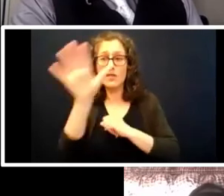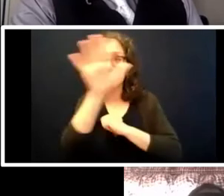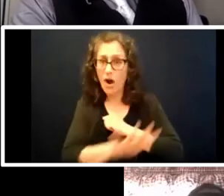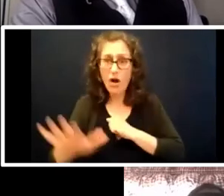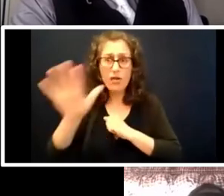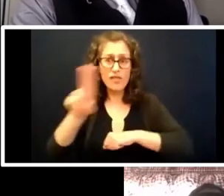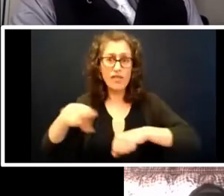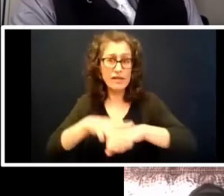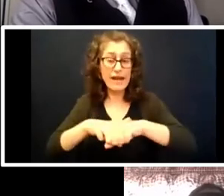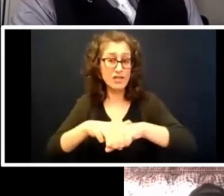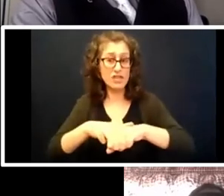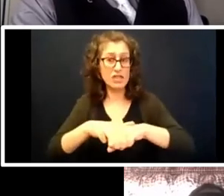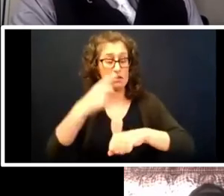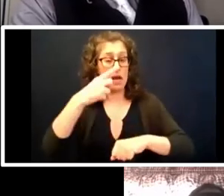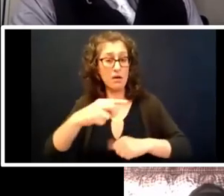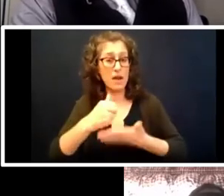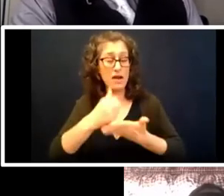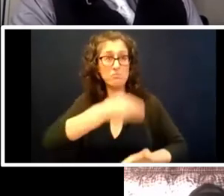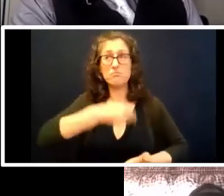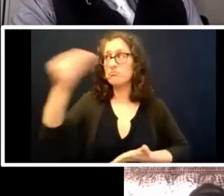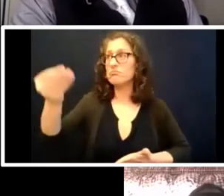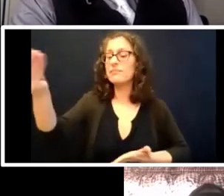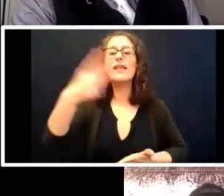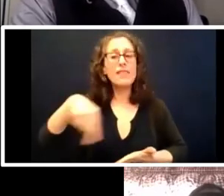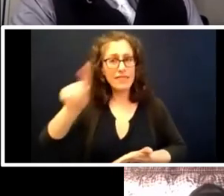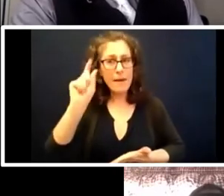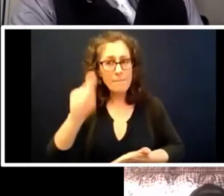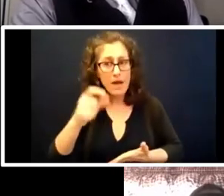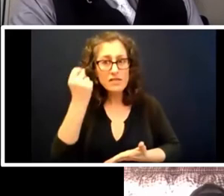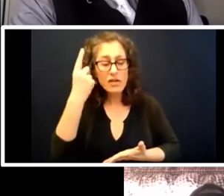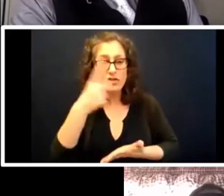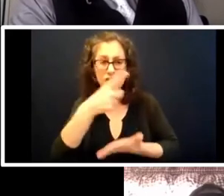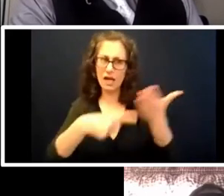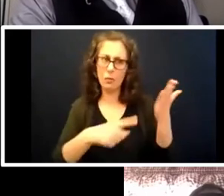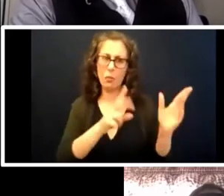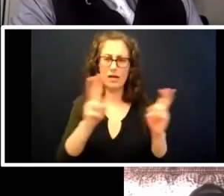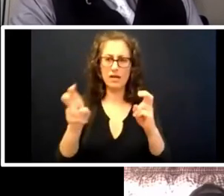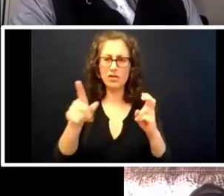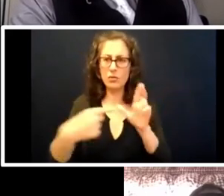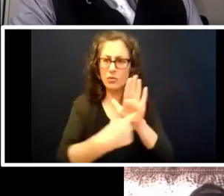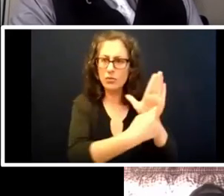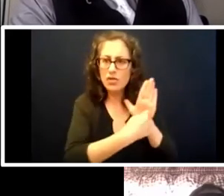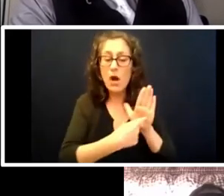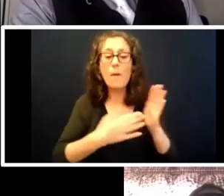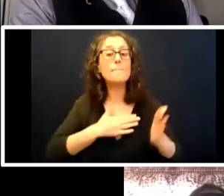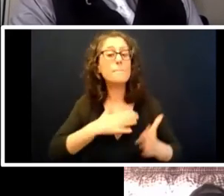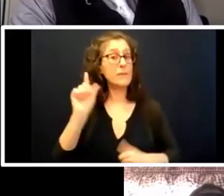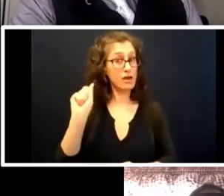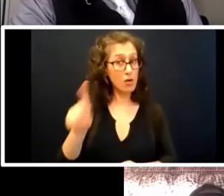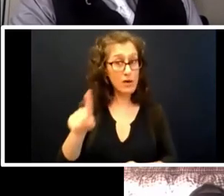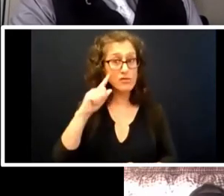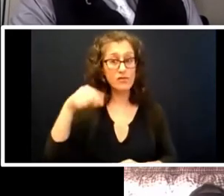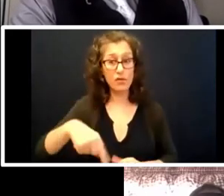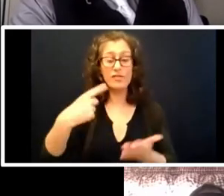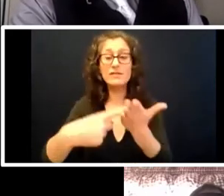in their hands because they need to understand the issues that you portray there. So my question for this discussion